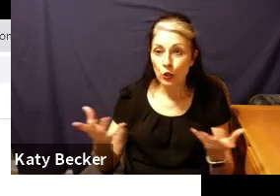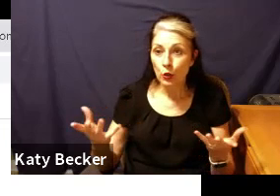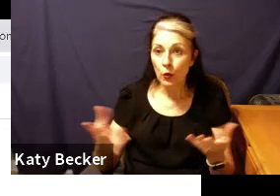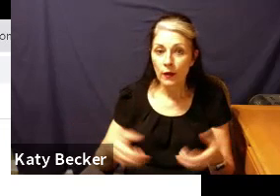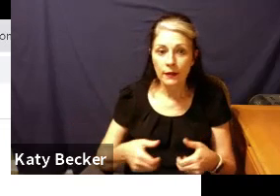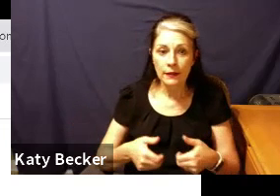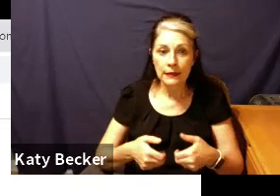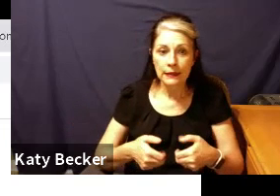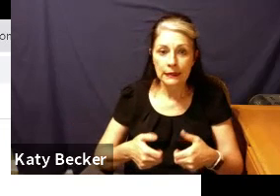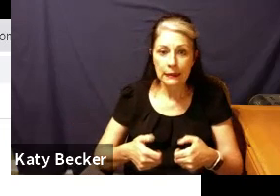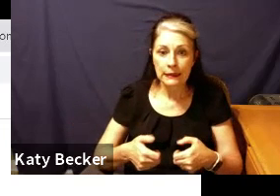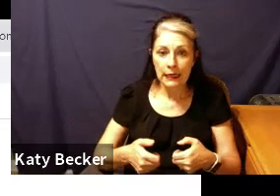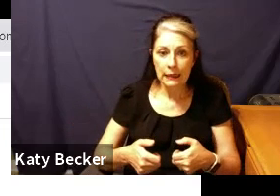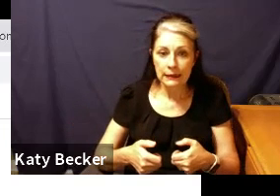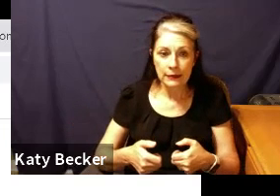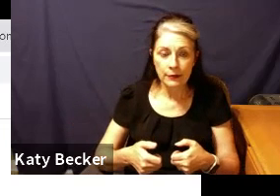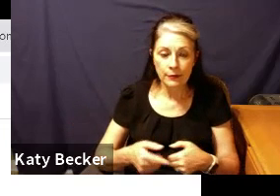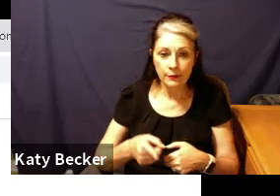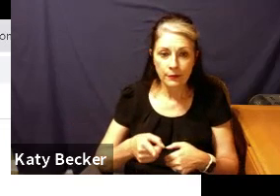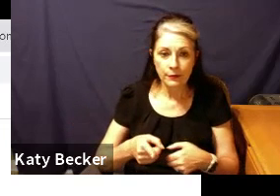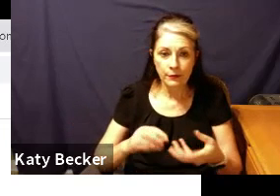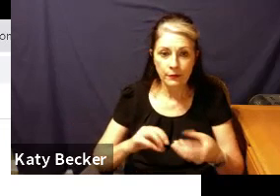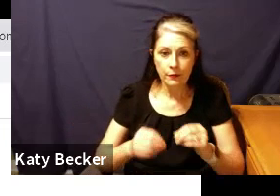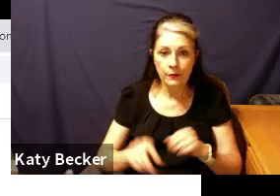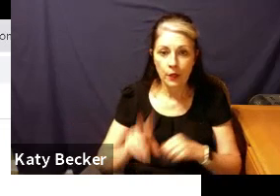text to the number